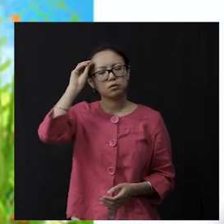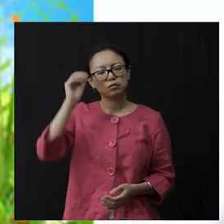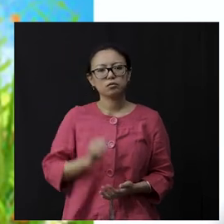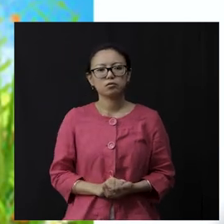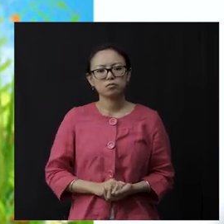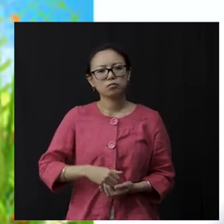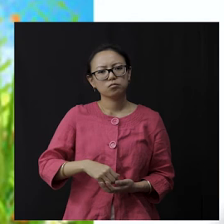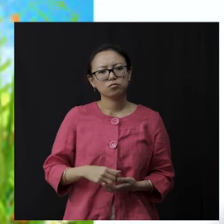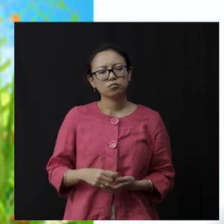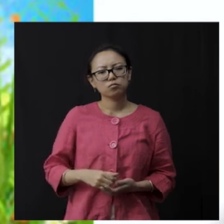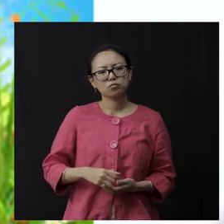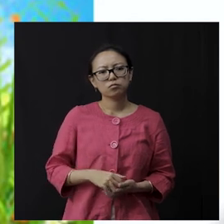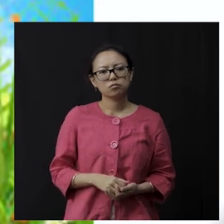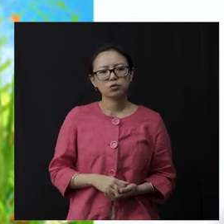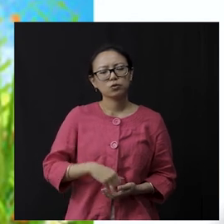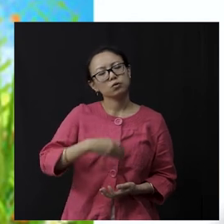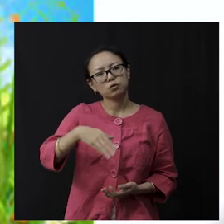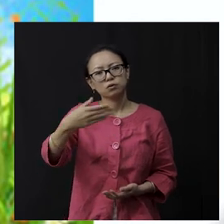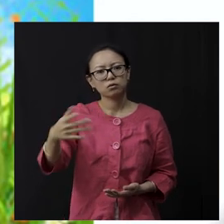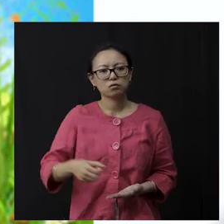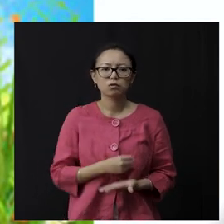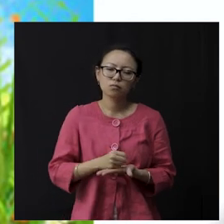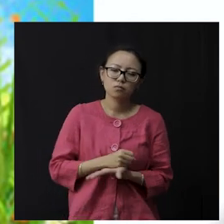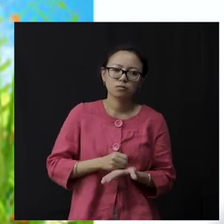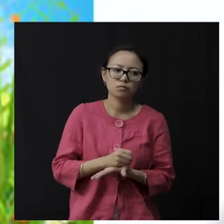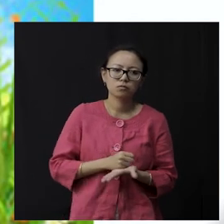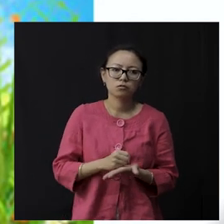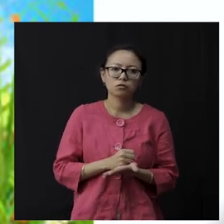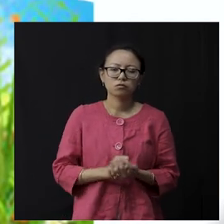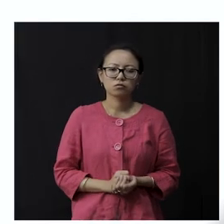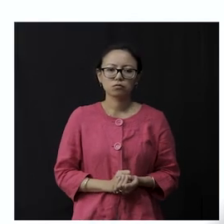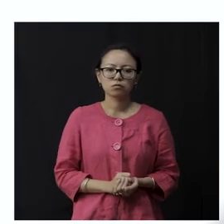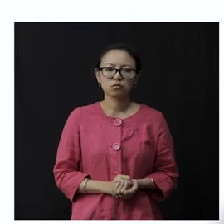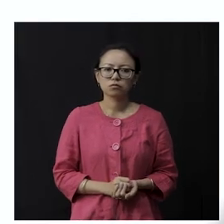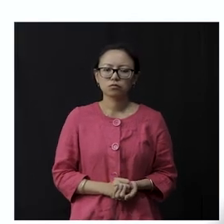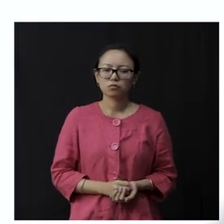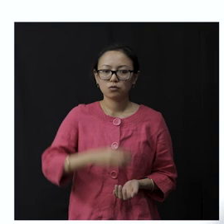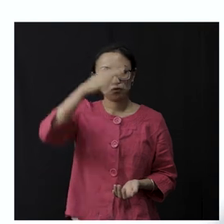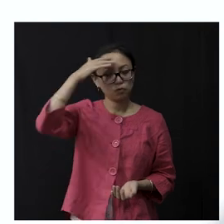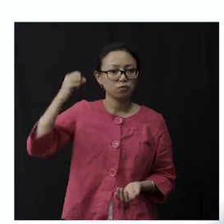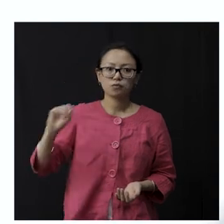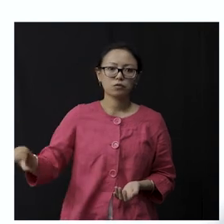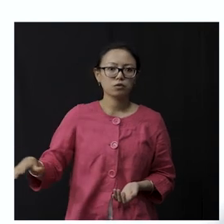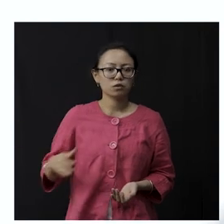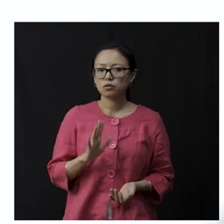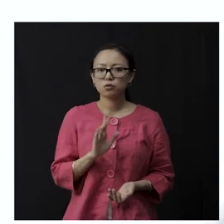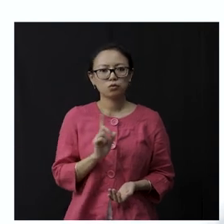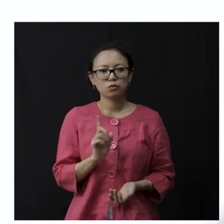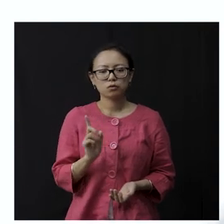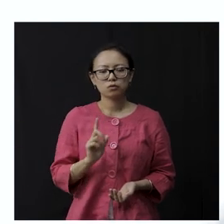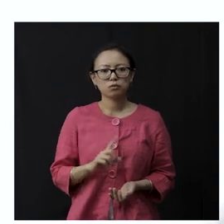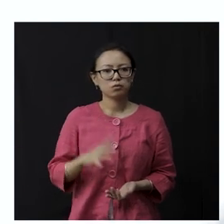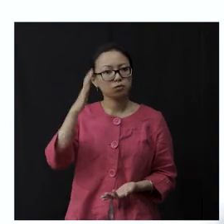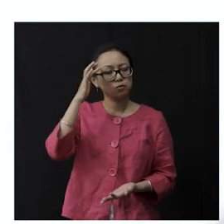on practicing at home. Okay? So don't forget, children, what we have learned today. All the objects that we see in the sky,